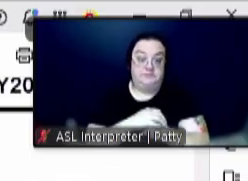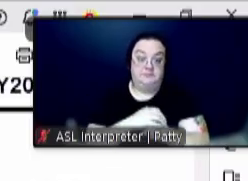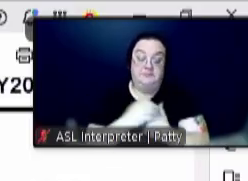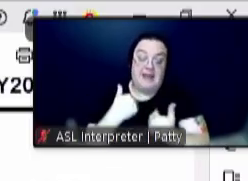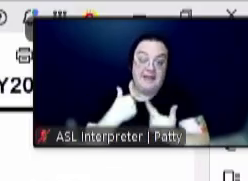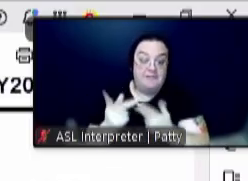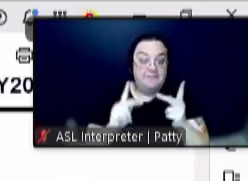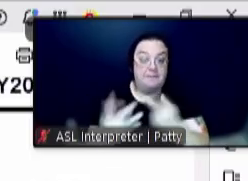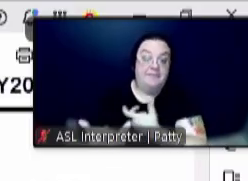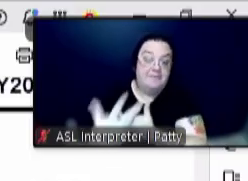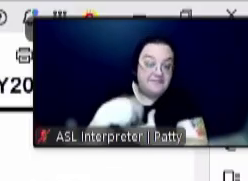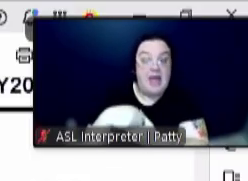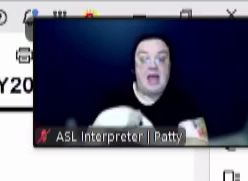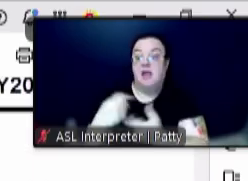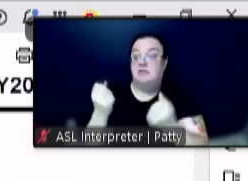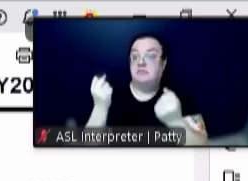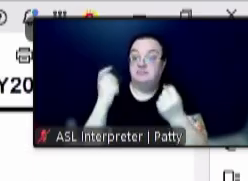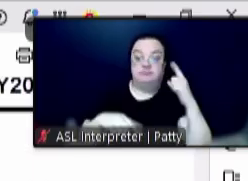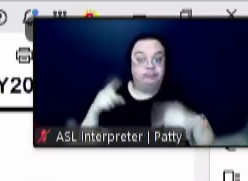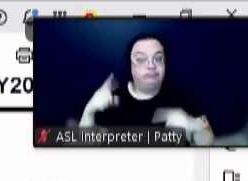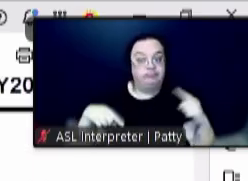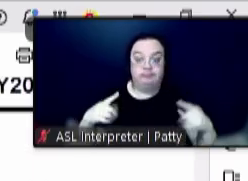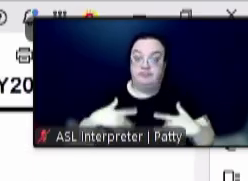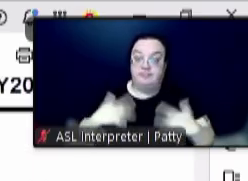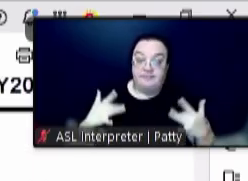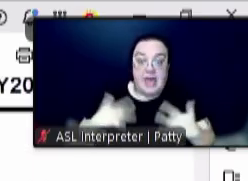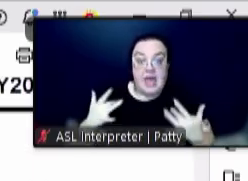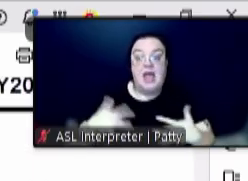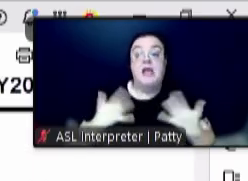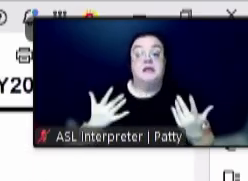through various events. But